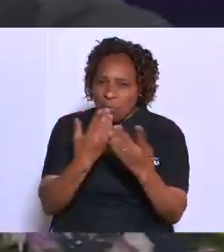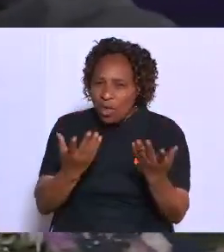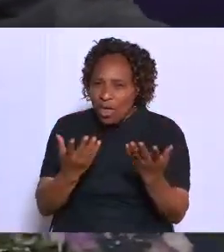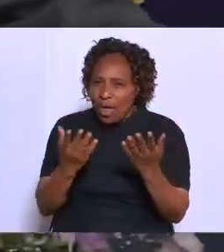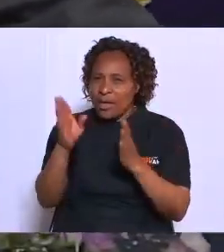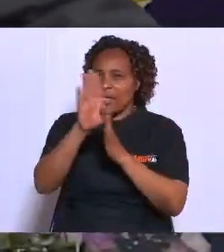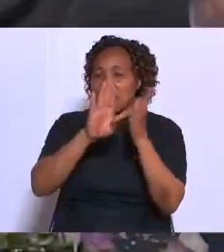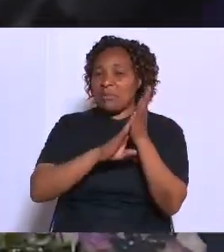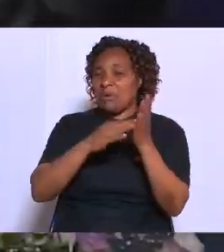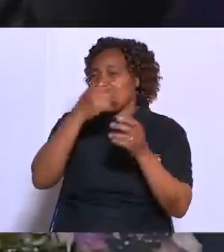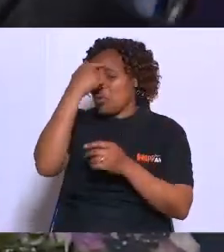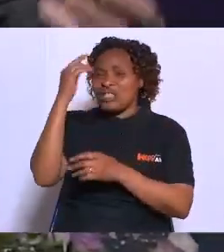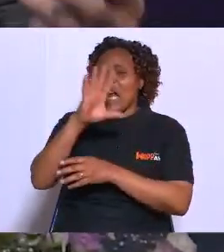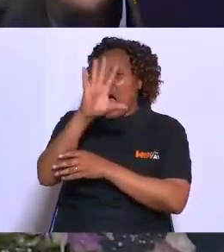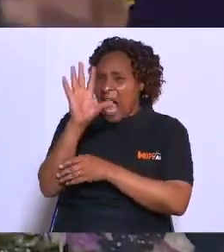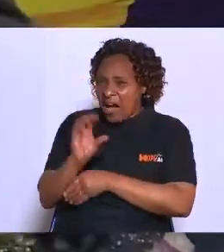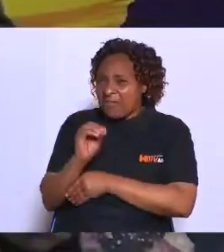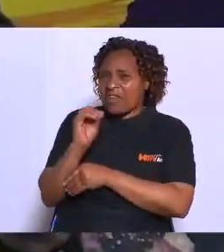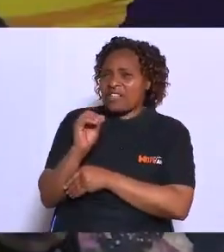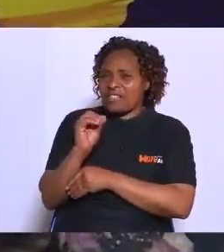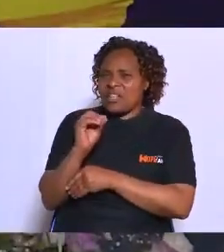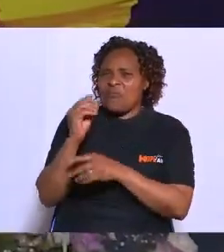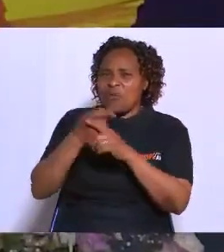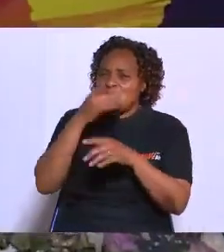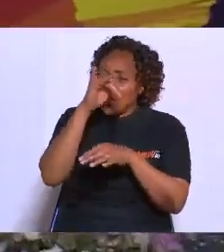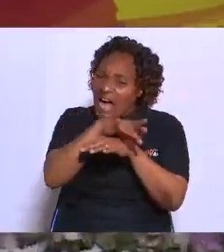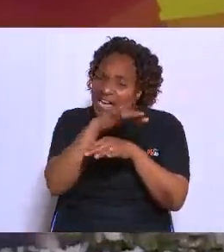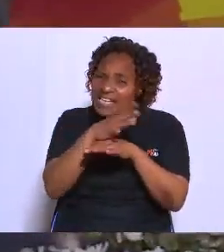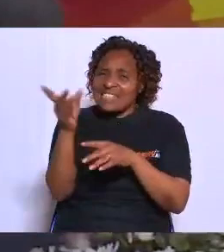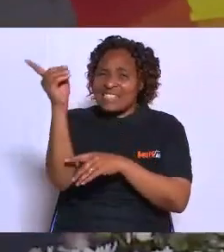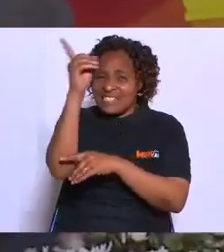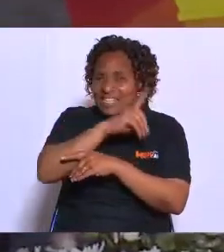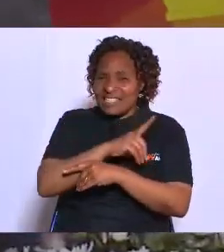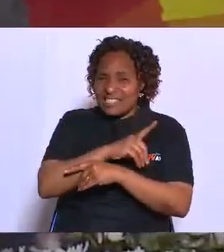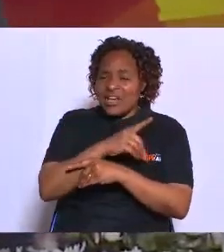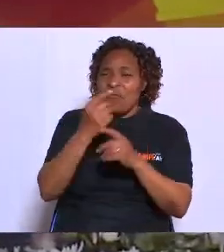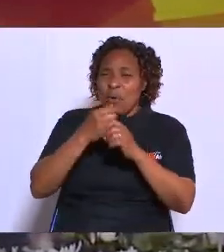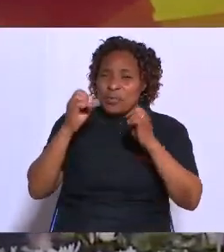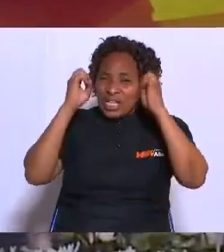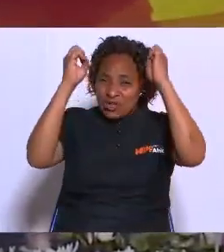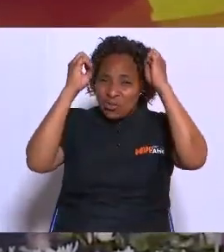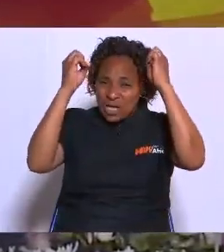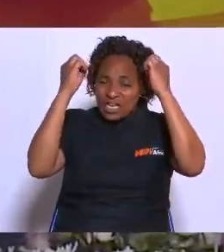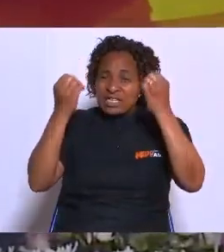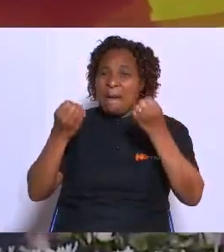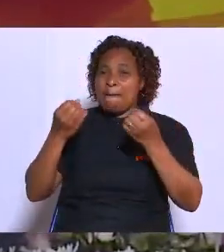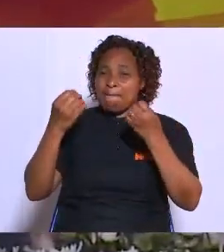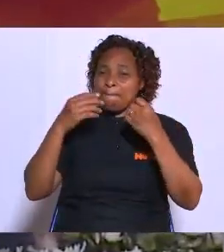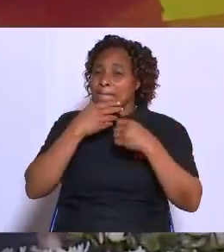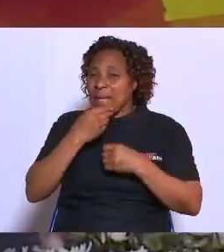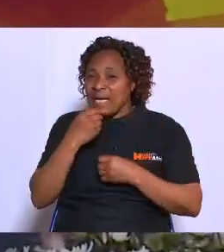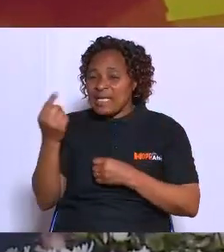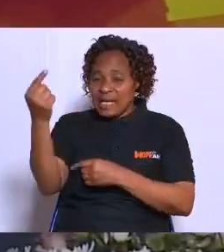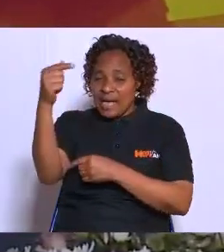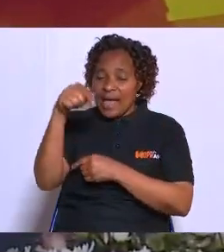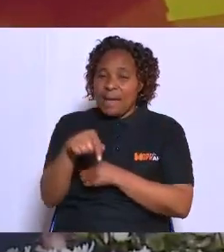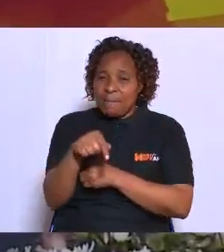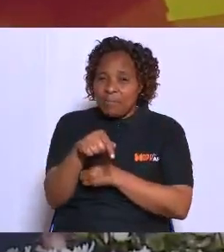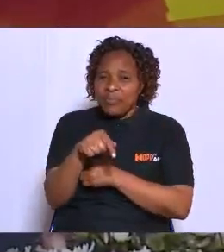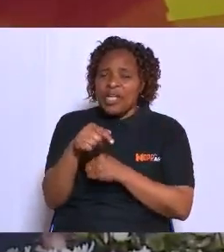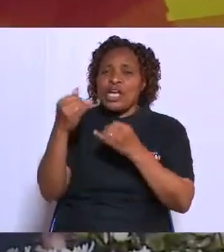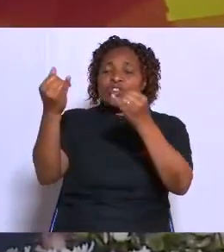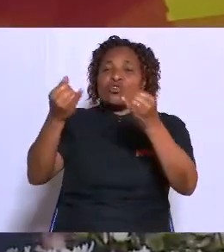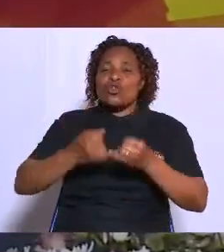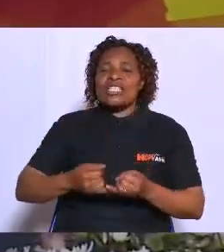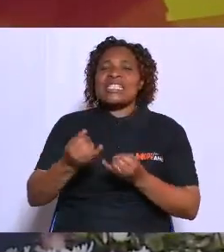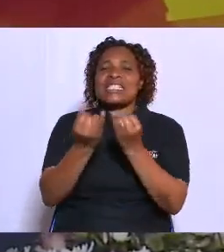Africans from the earliest days when the Ethiopian eunuch came here when the Ethiopian came he